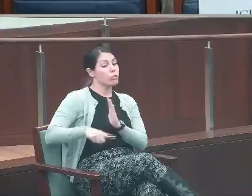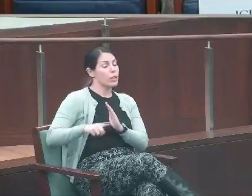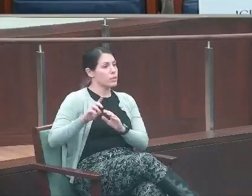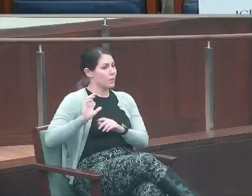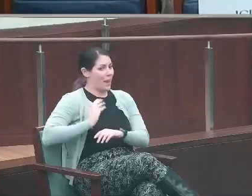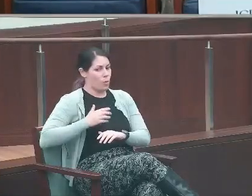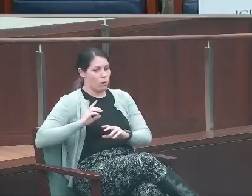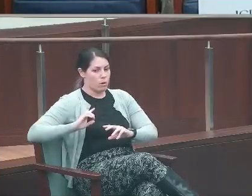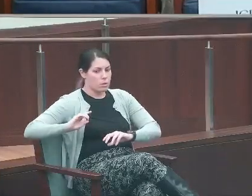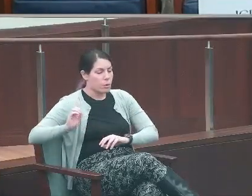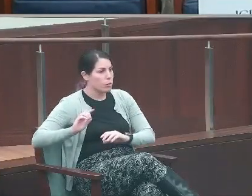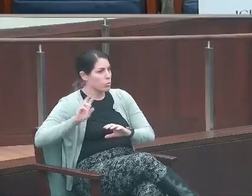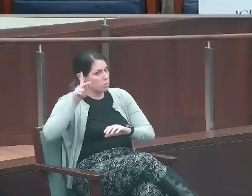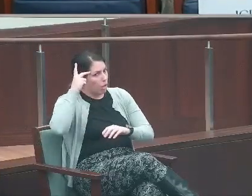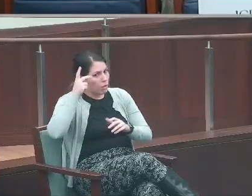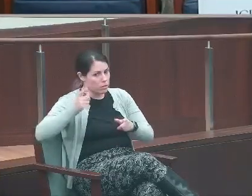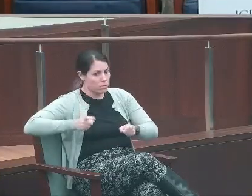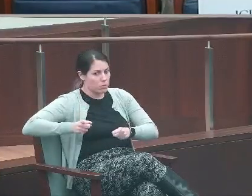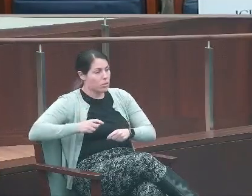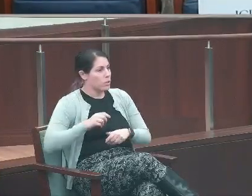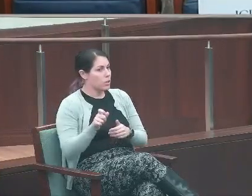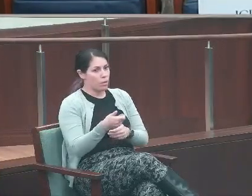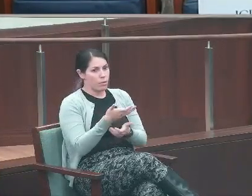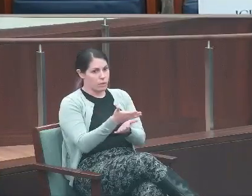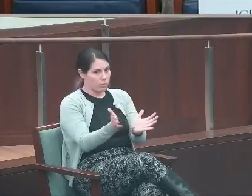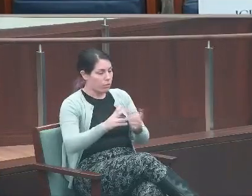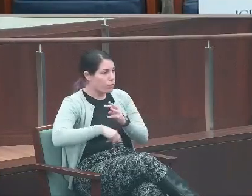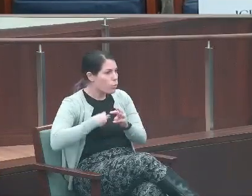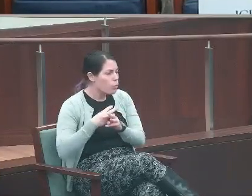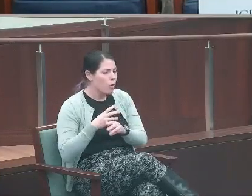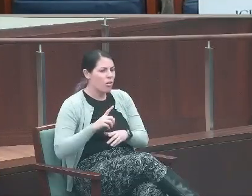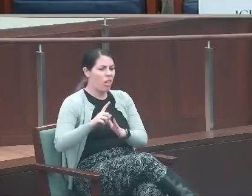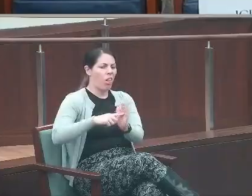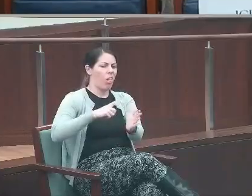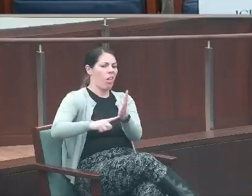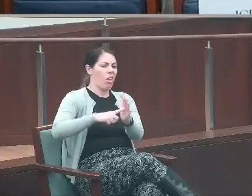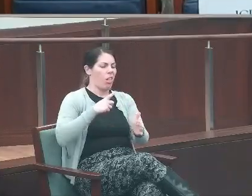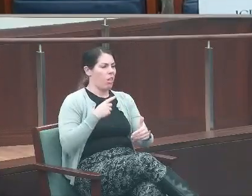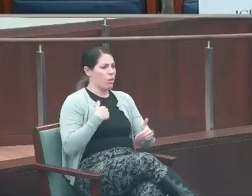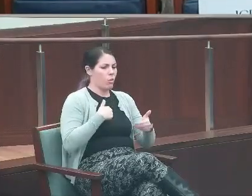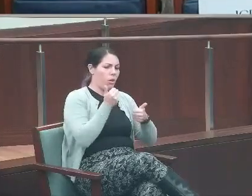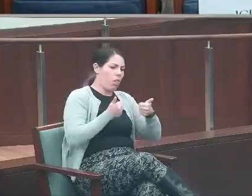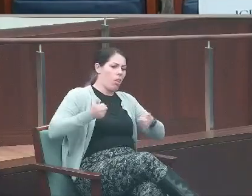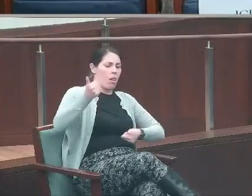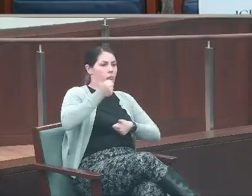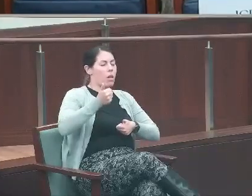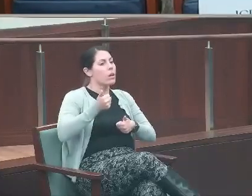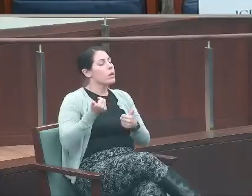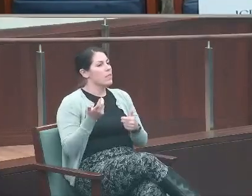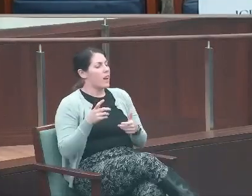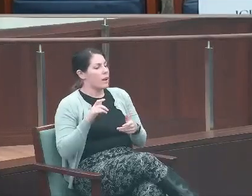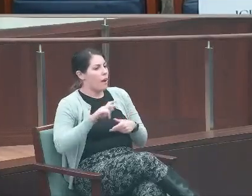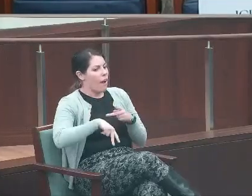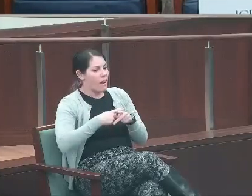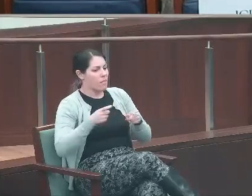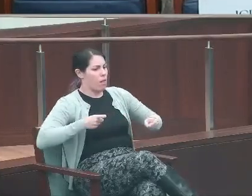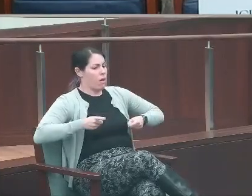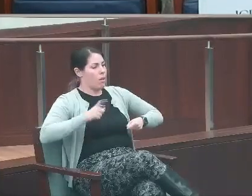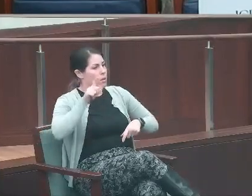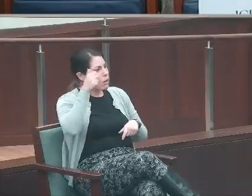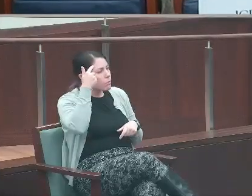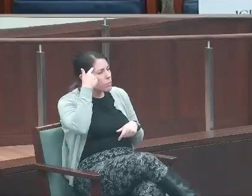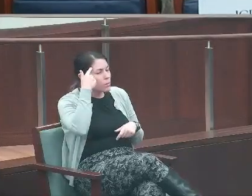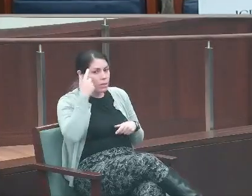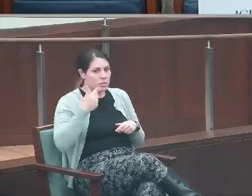around the world who are committed to liberal democracy, and the kind of elevation of authoritarian governments as models of what we should be aspiring